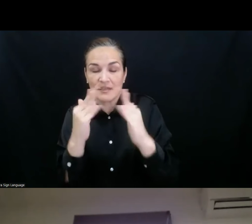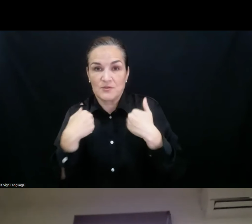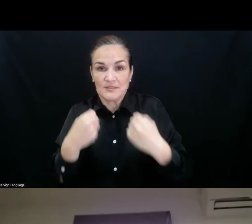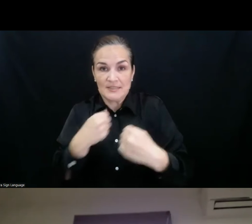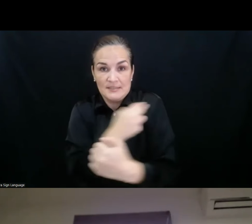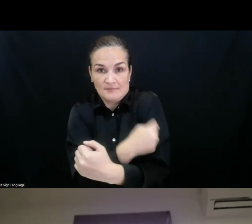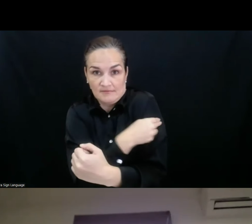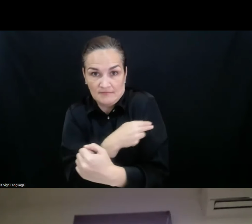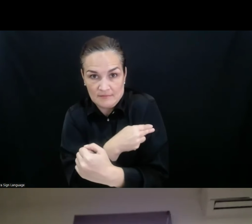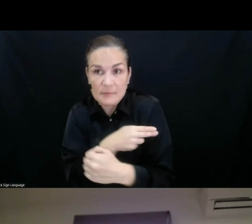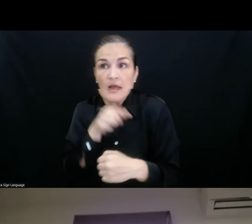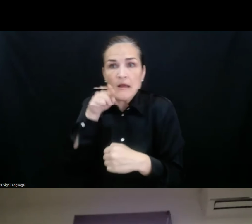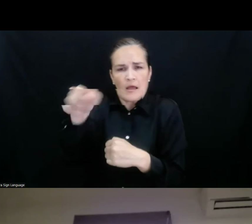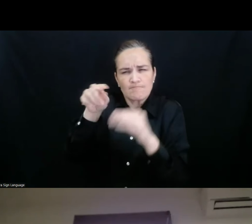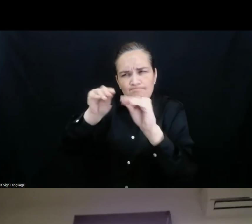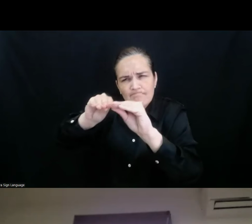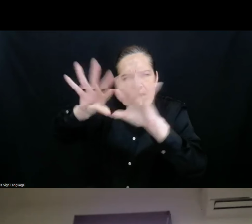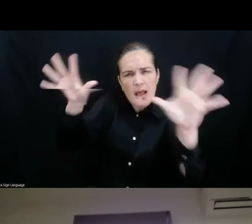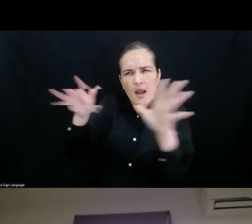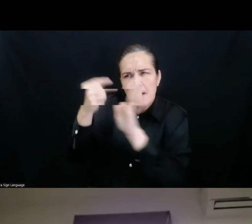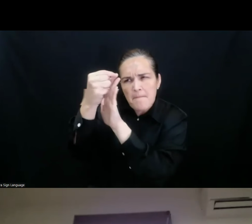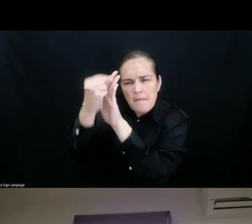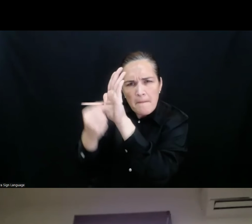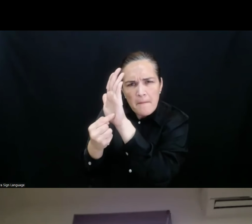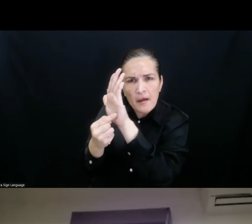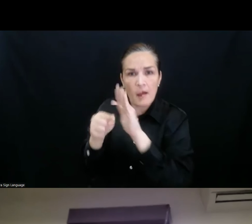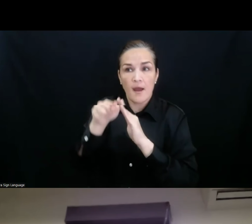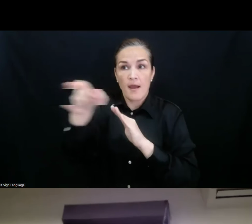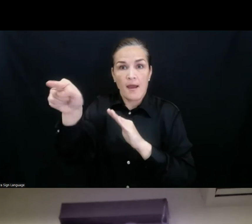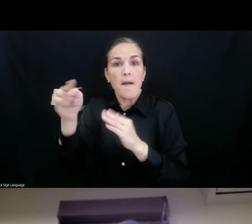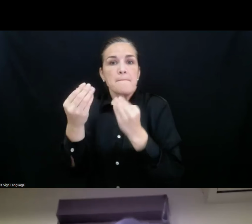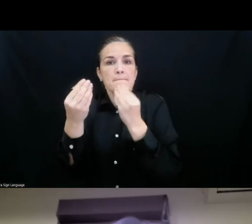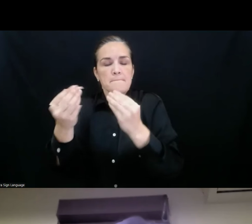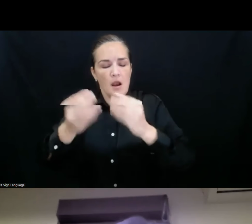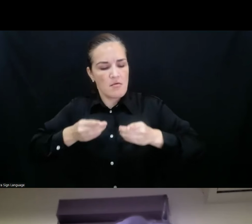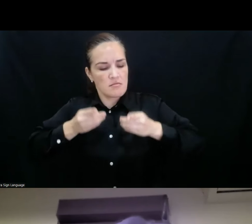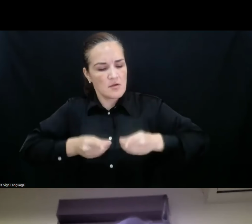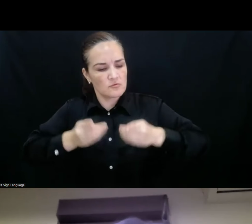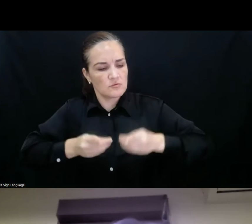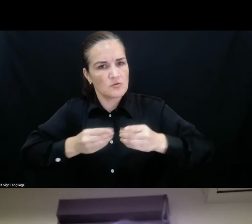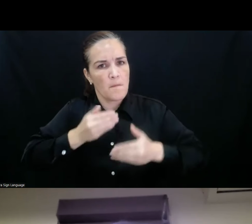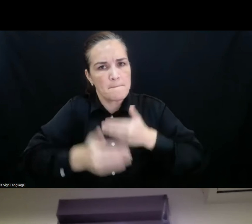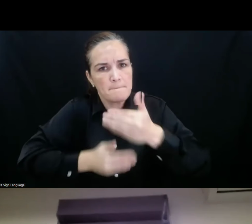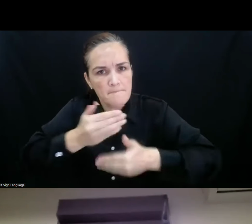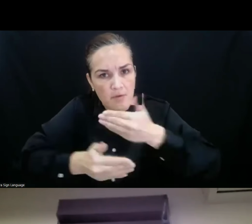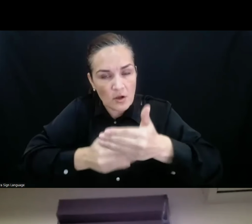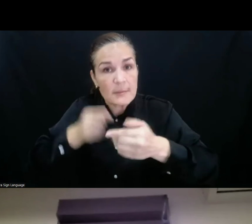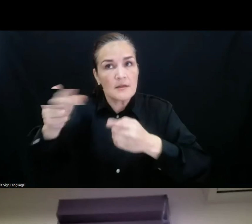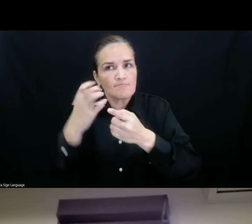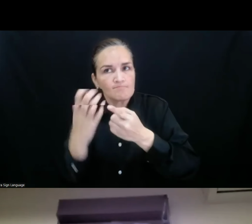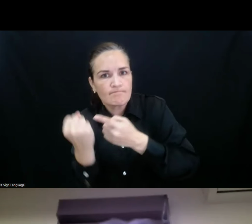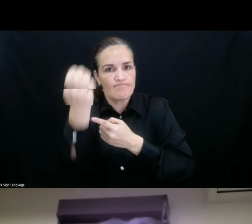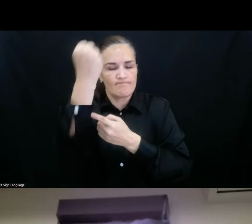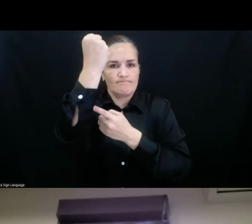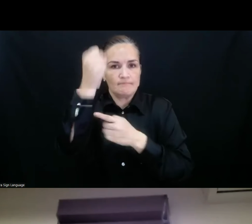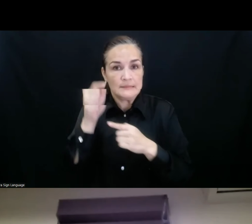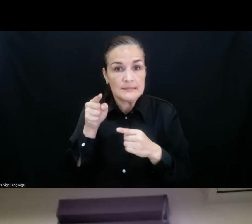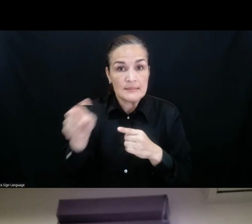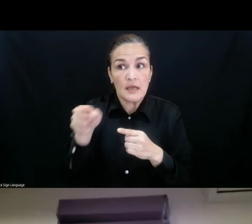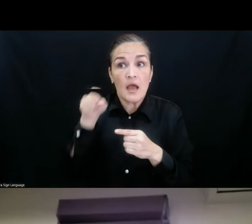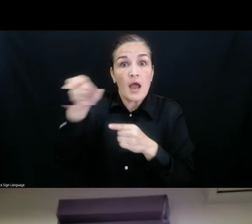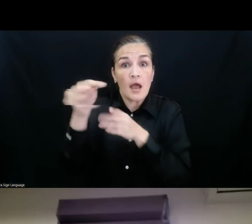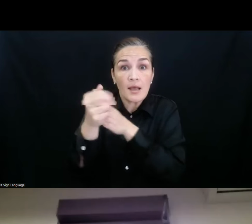a refreshing kind of factor for the overall process of assessment, because Mhm. it always gave